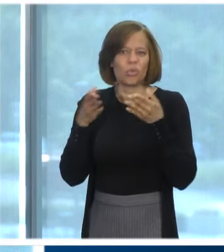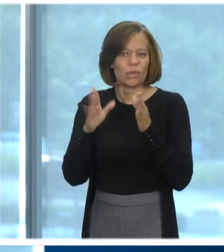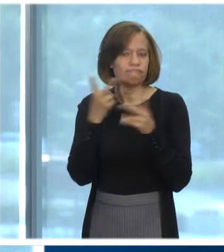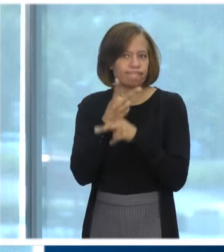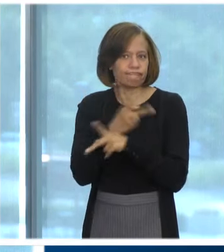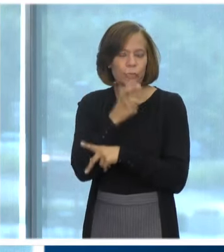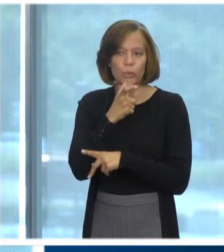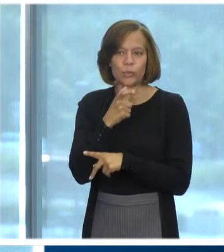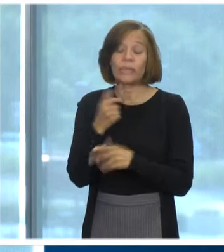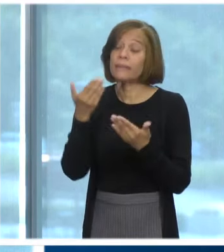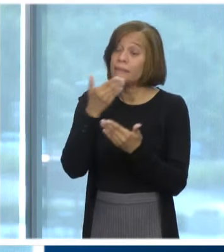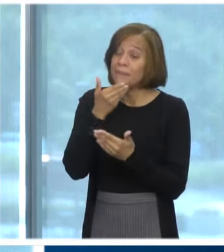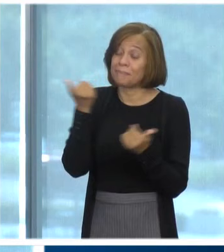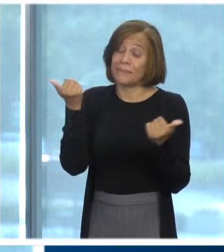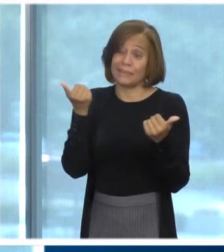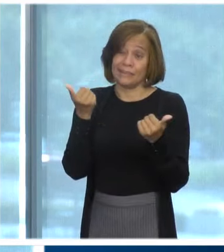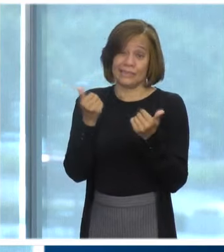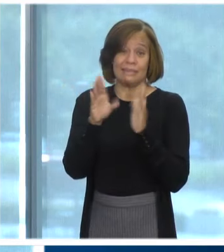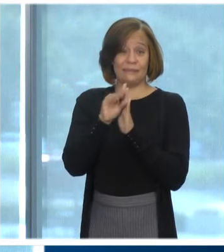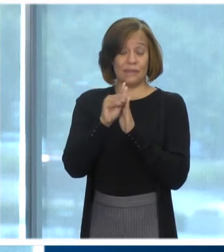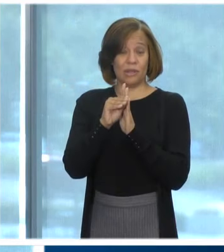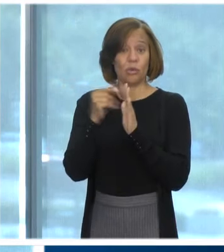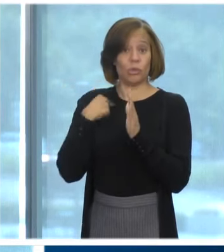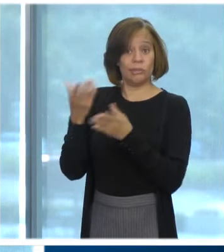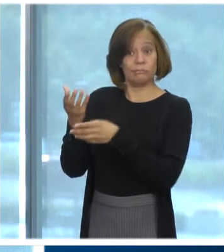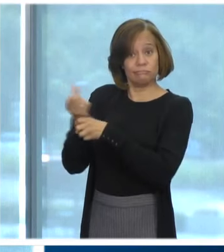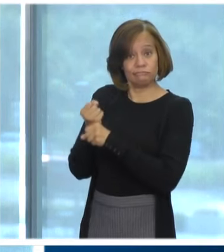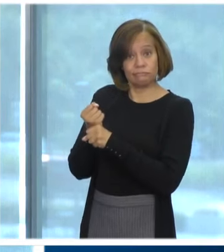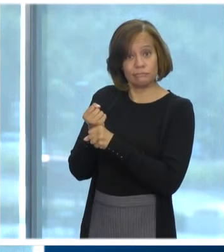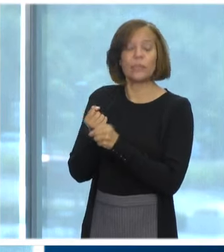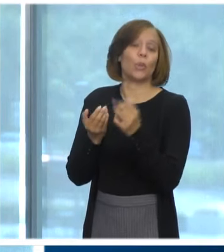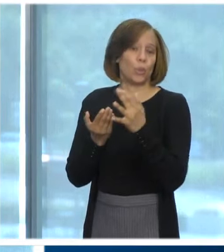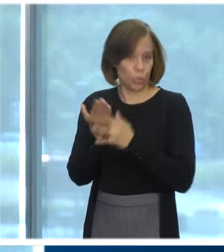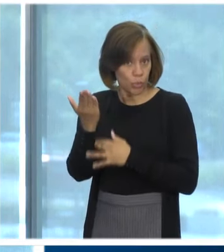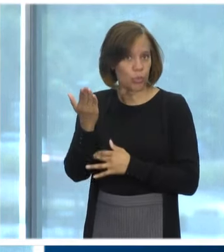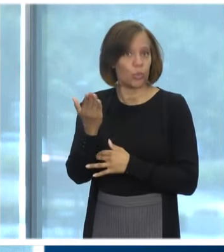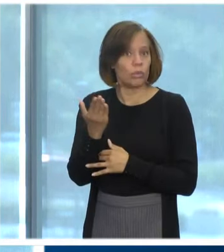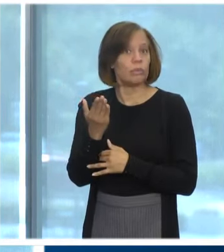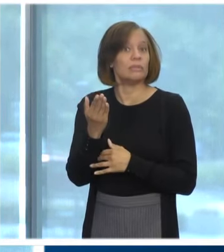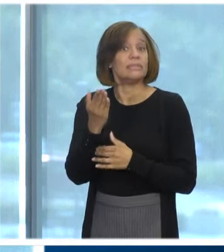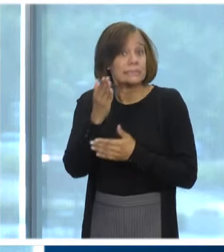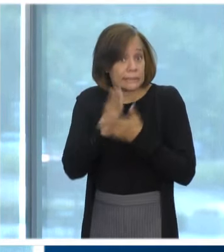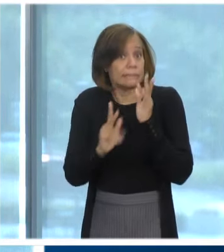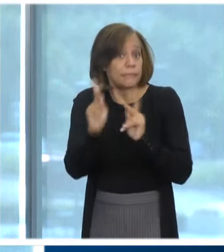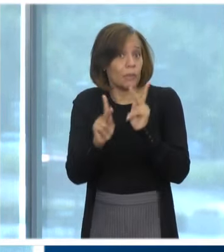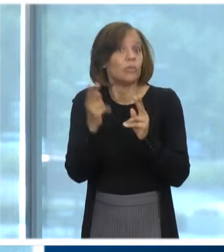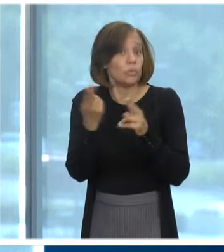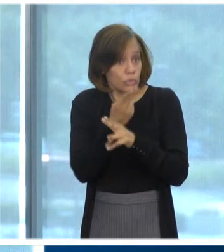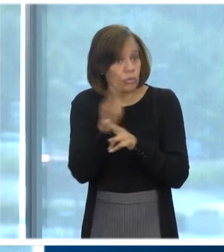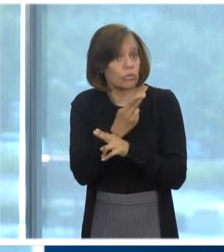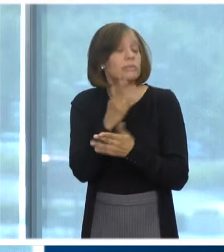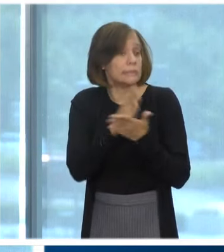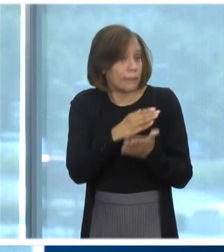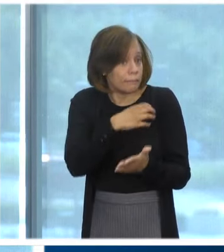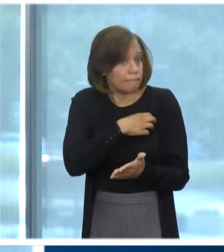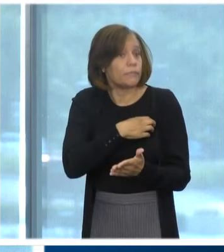we received when we were attempting to identify officers was through the body-worn cameras. They were an incredible tool to